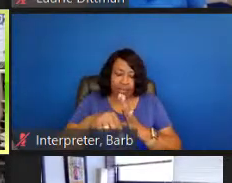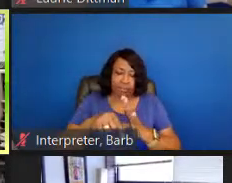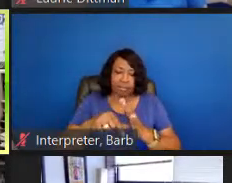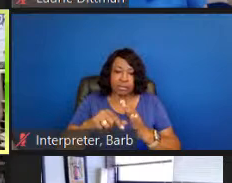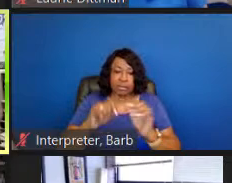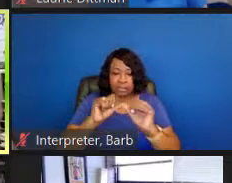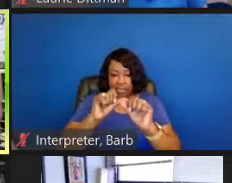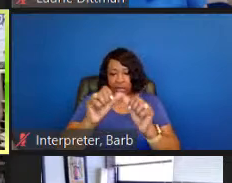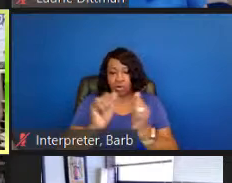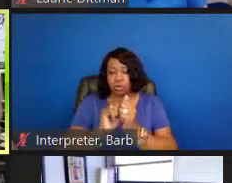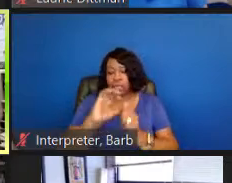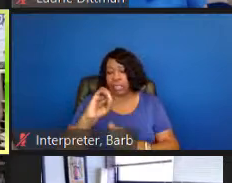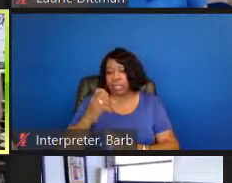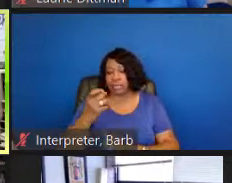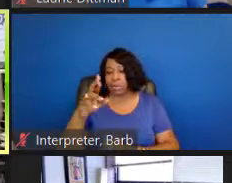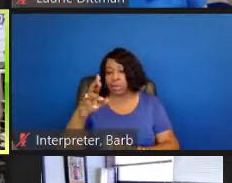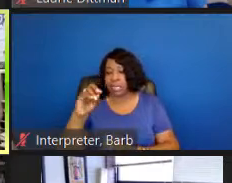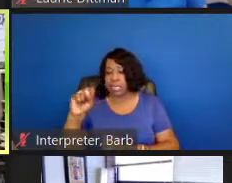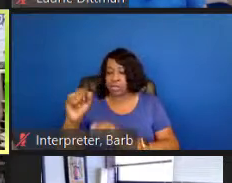run.